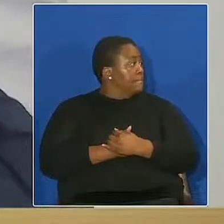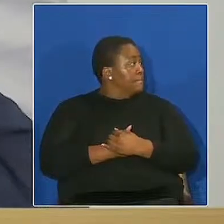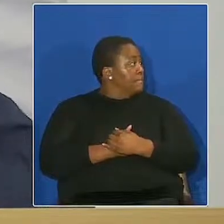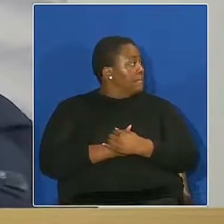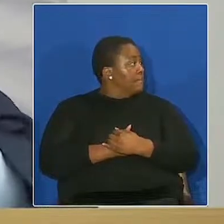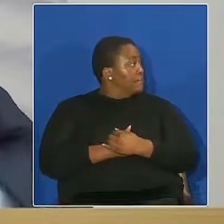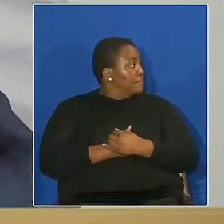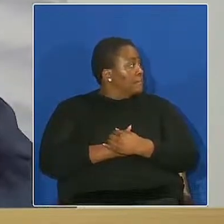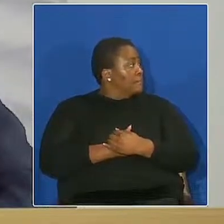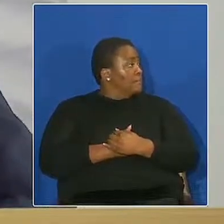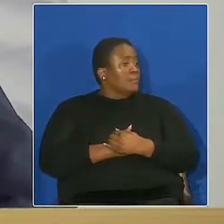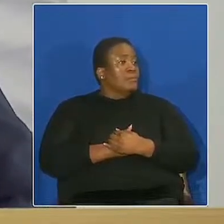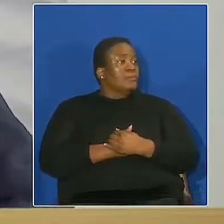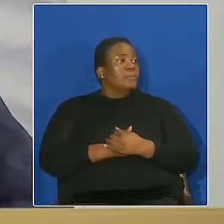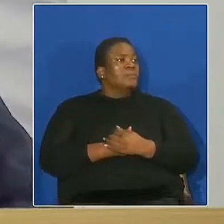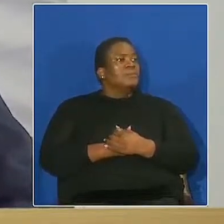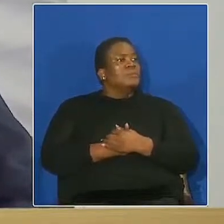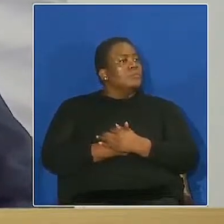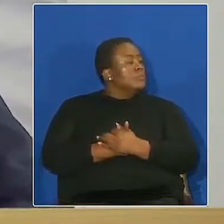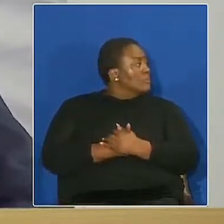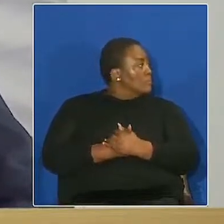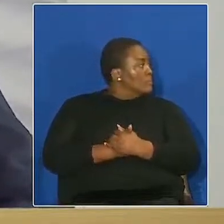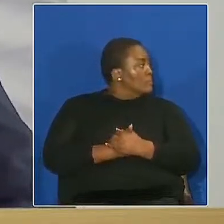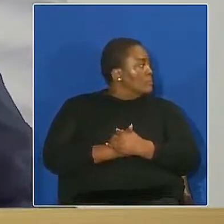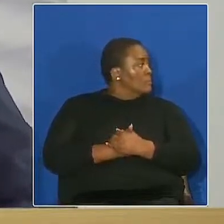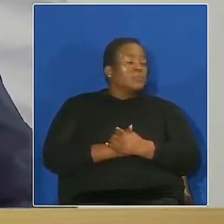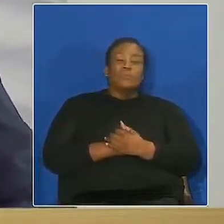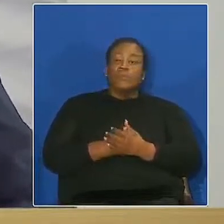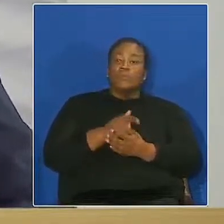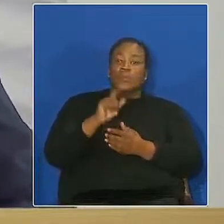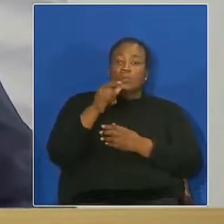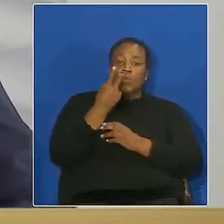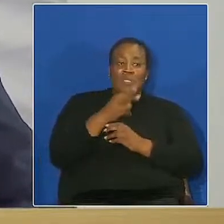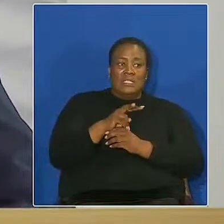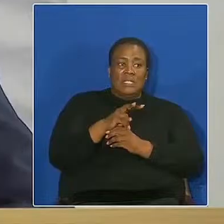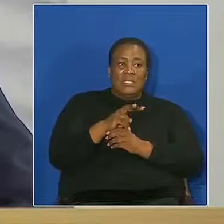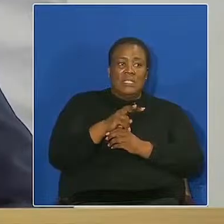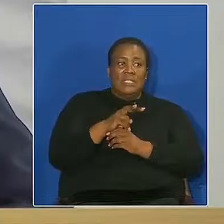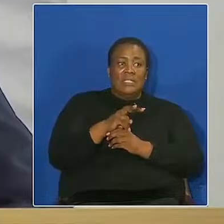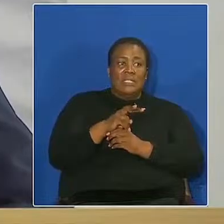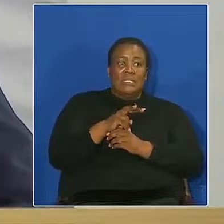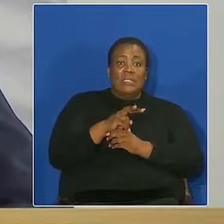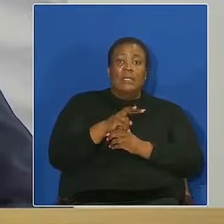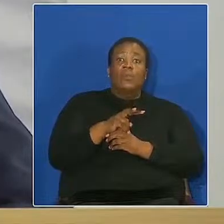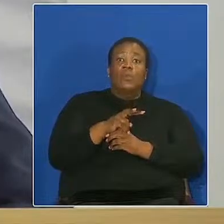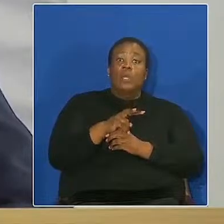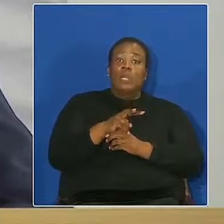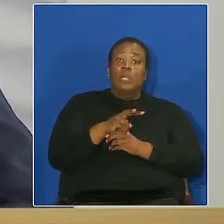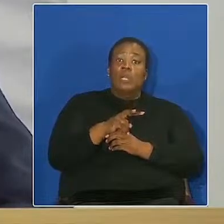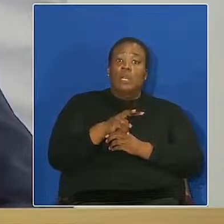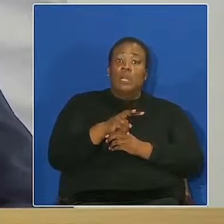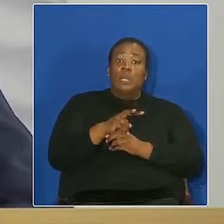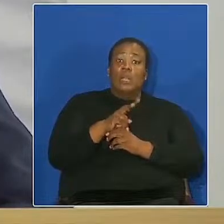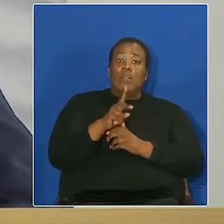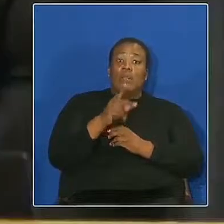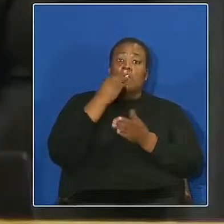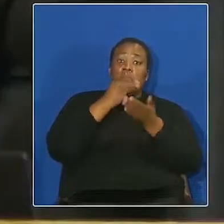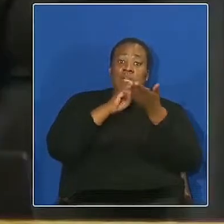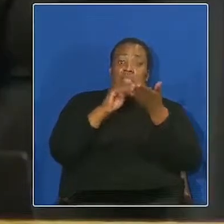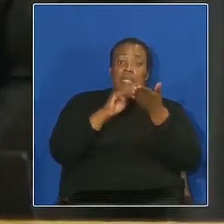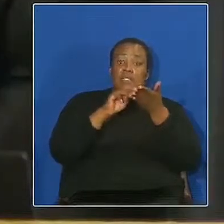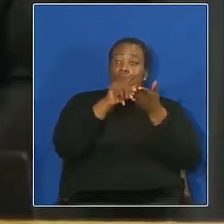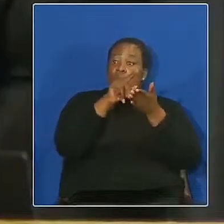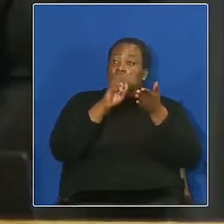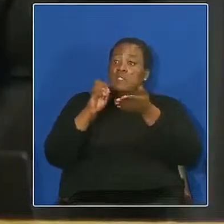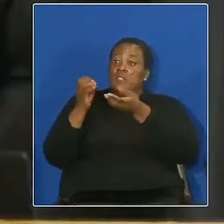General, you say from the metadata you can see that this was forwarded to, That is correct. to Mr. Matlala.